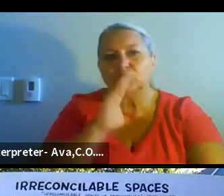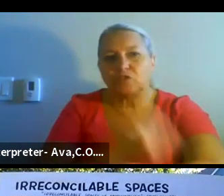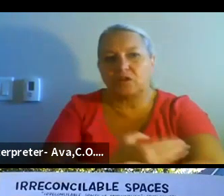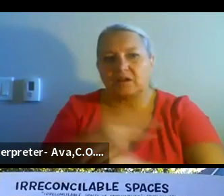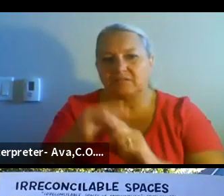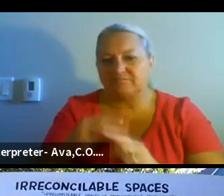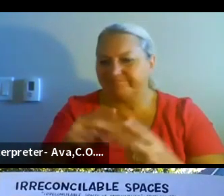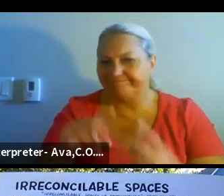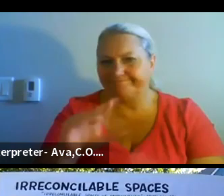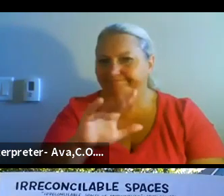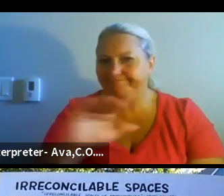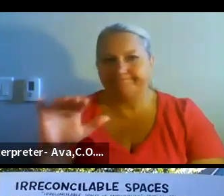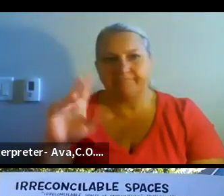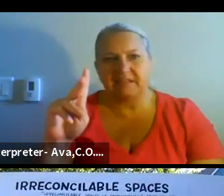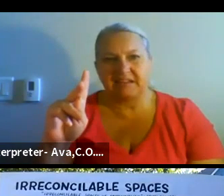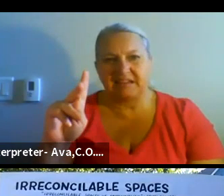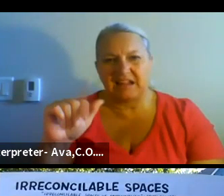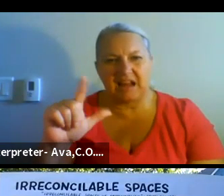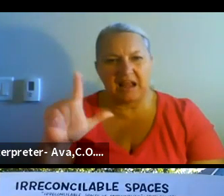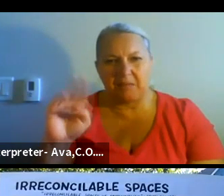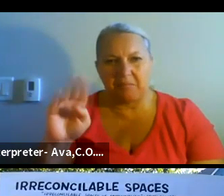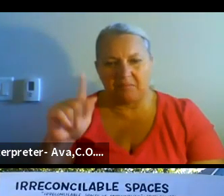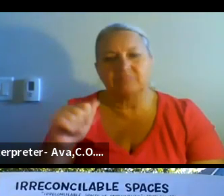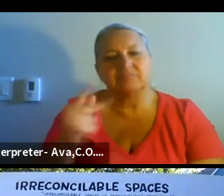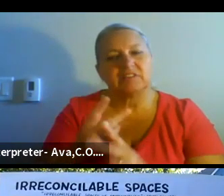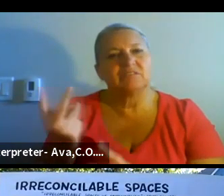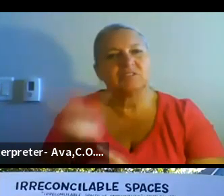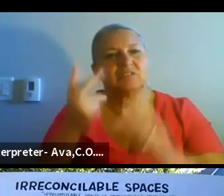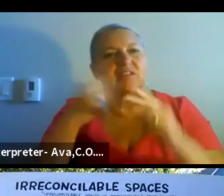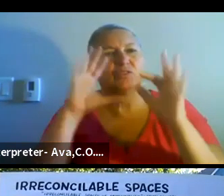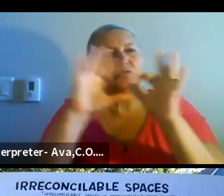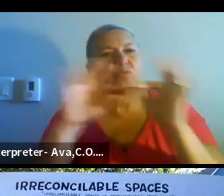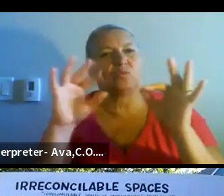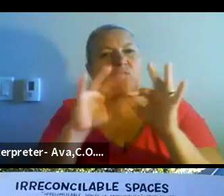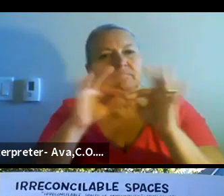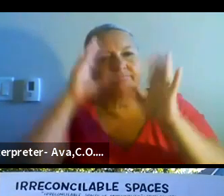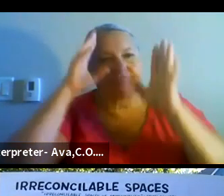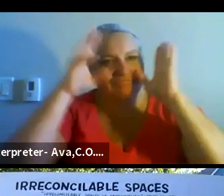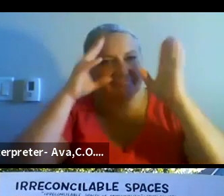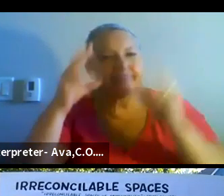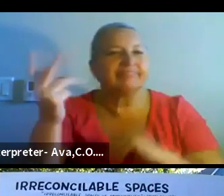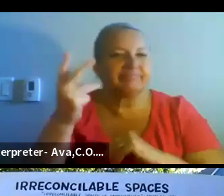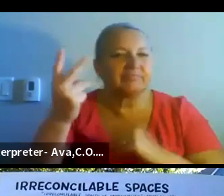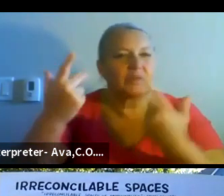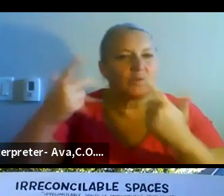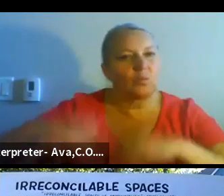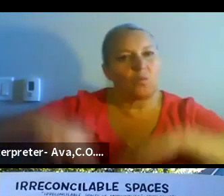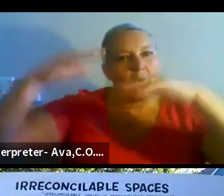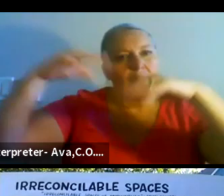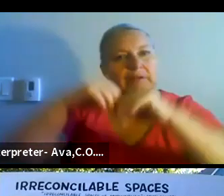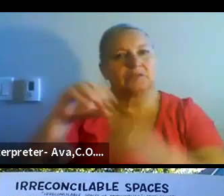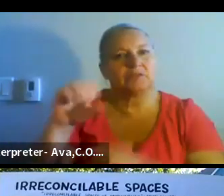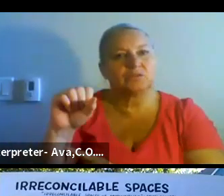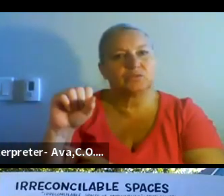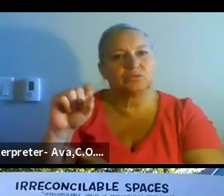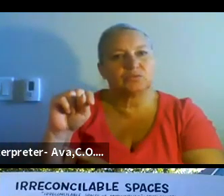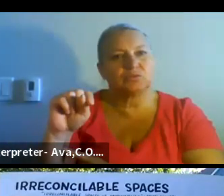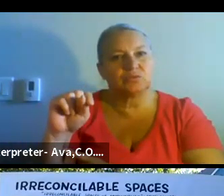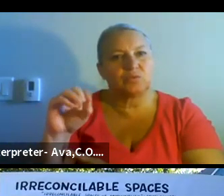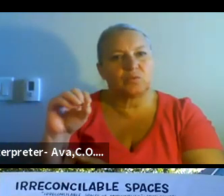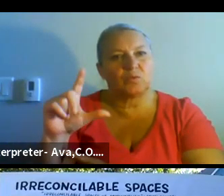Bop offered workshops in story creation based on processes they grew up with in their Stolo culture. These two